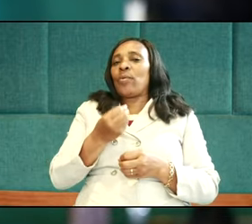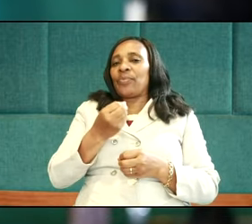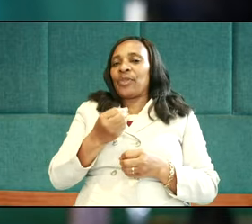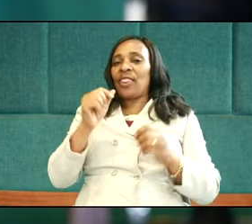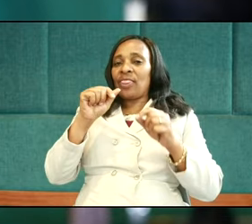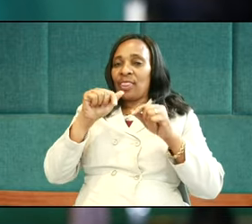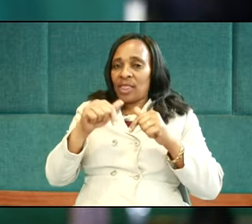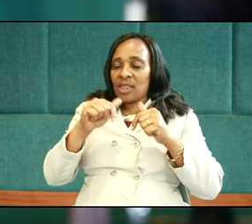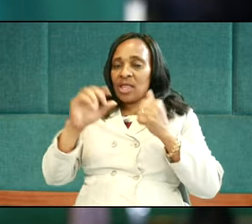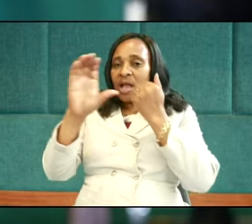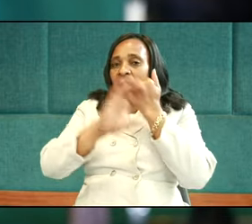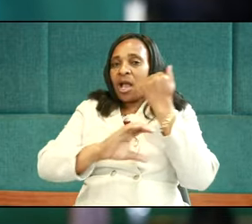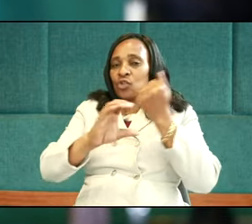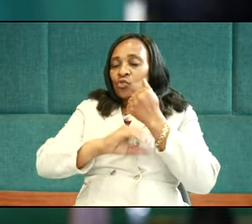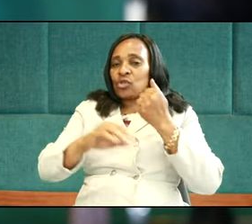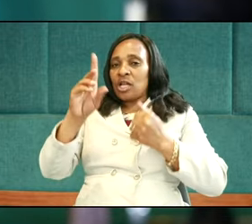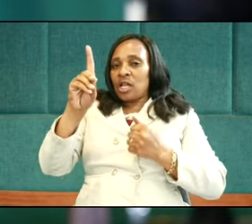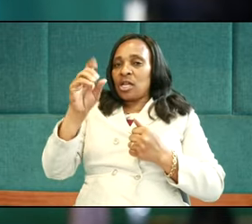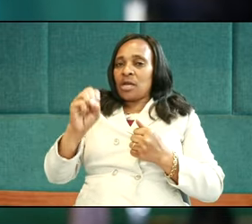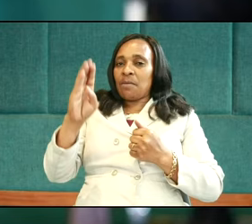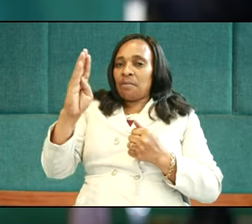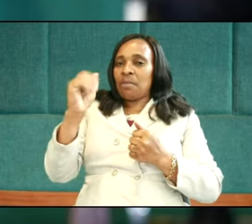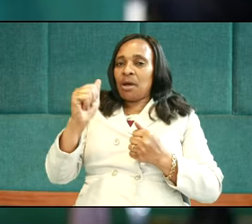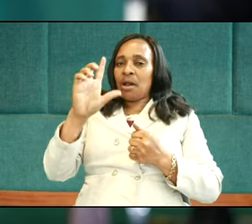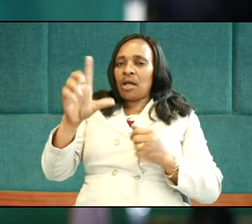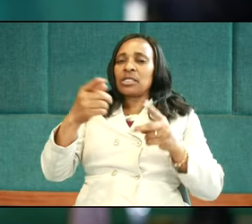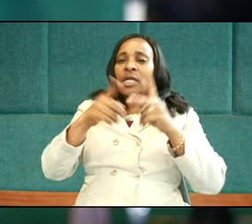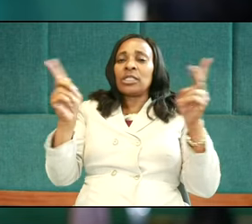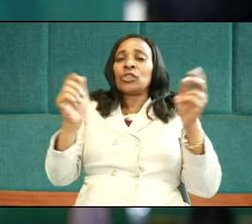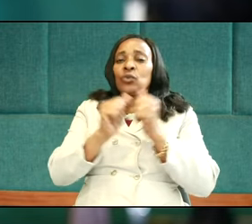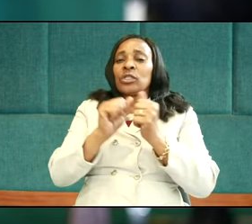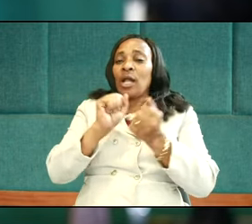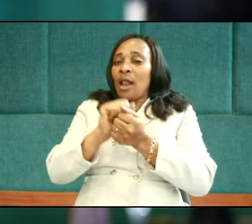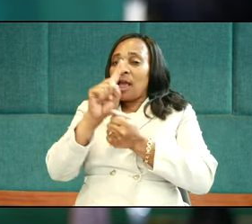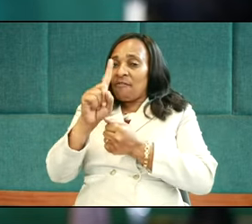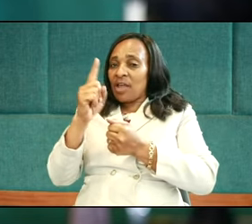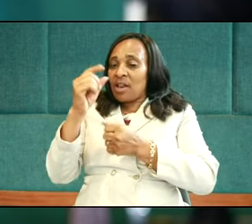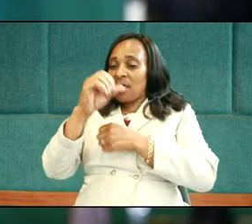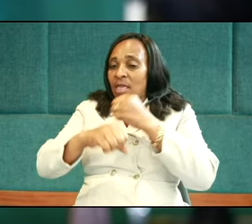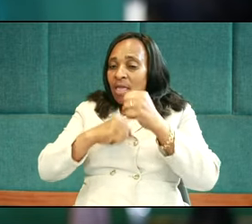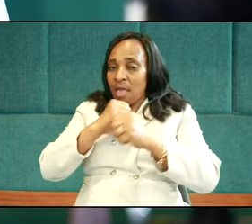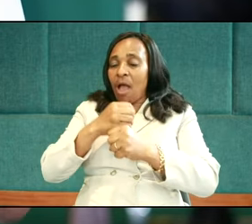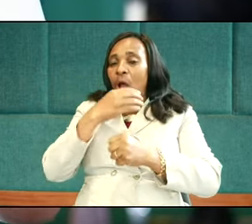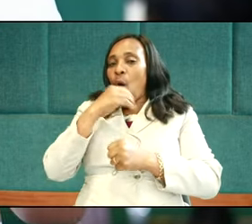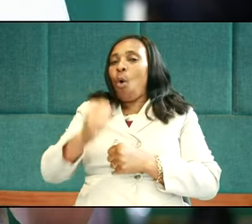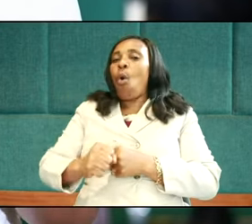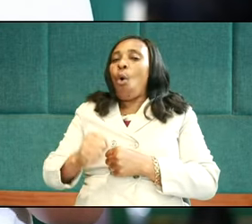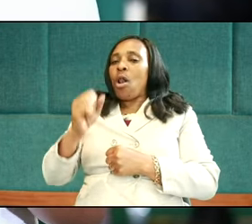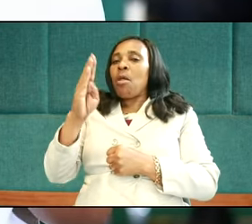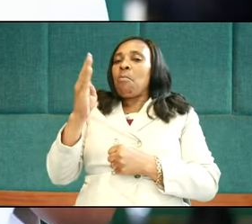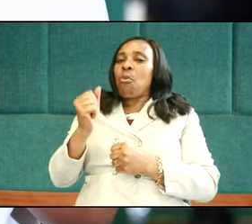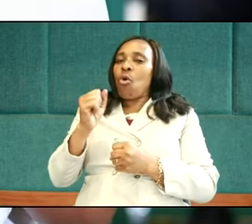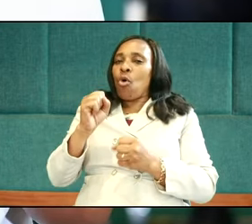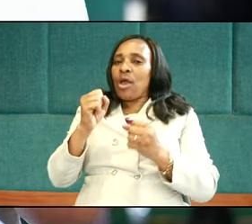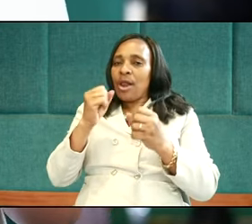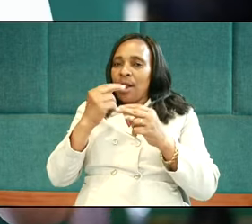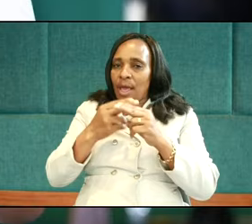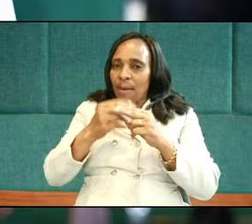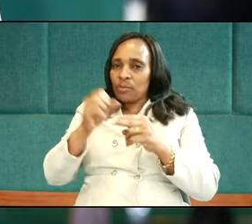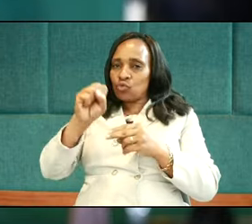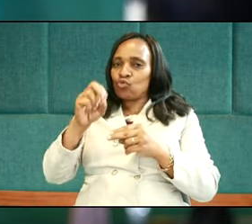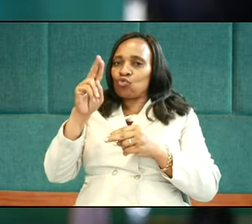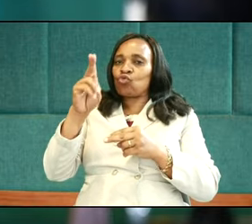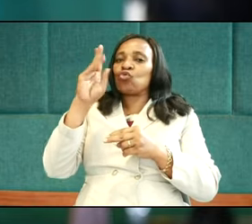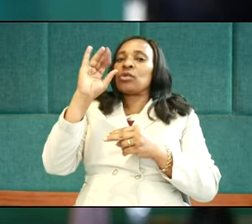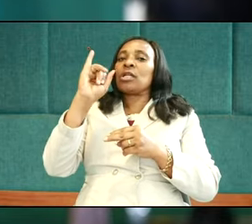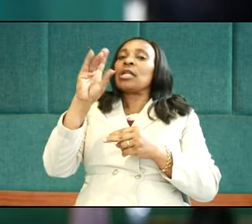the country is Nepal. We are starting off with an 11-year-old boy named Sudip, who was frightened when